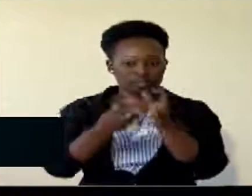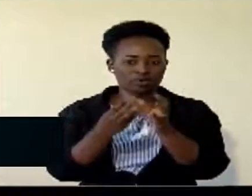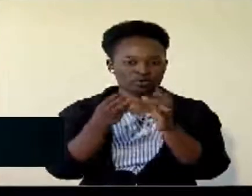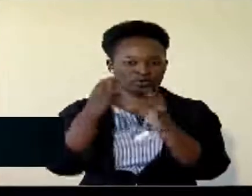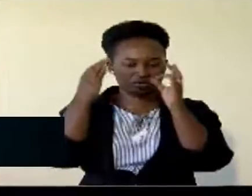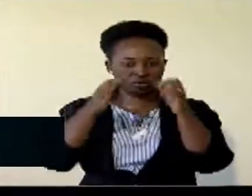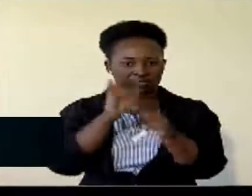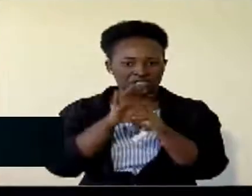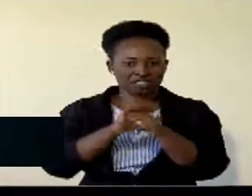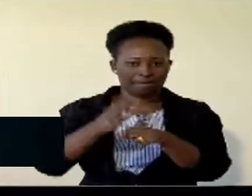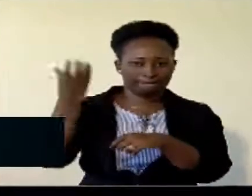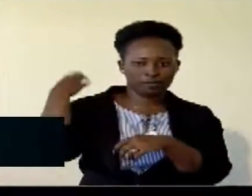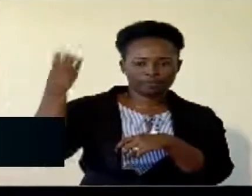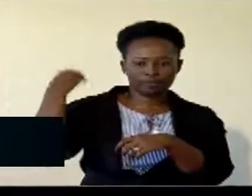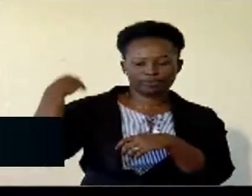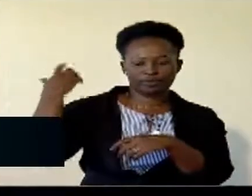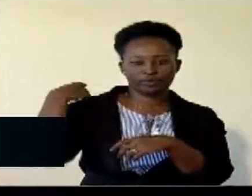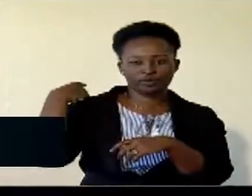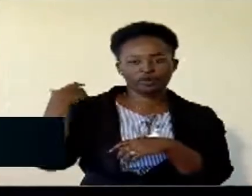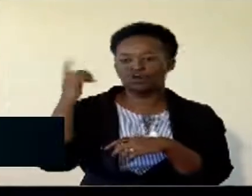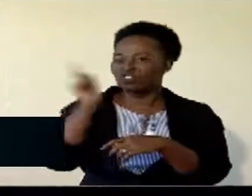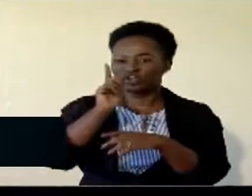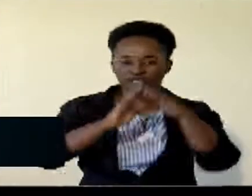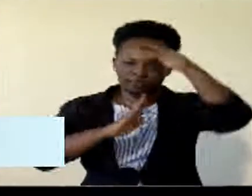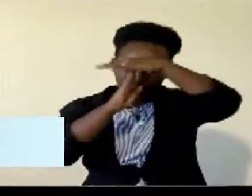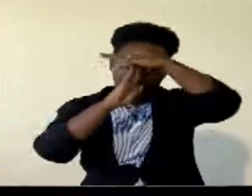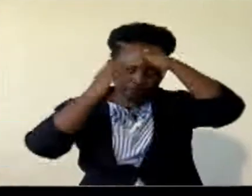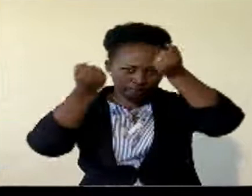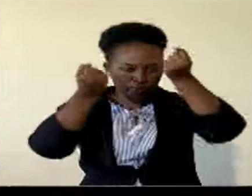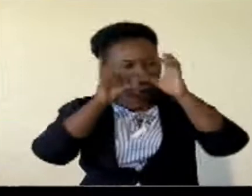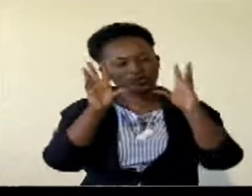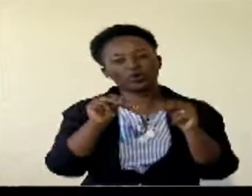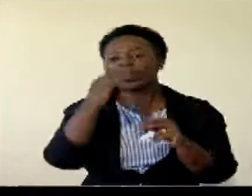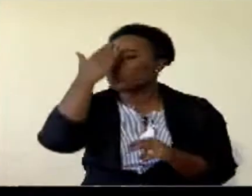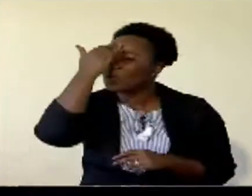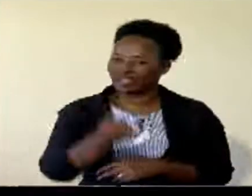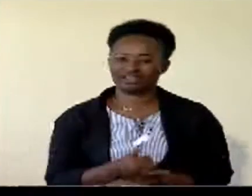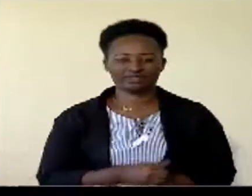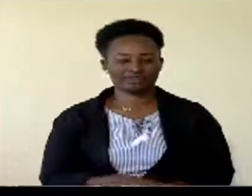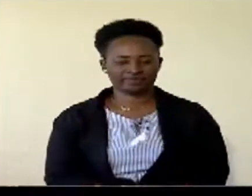put luggage in the boot. Why? So luggage